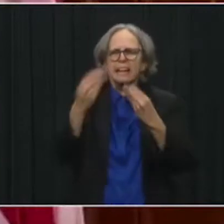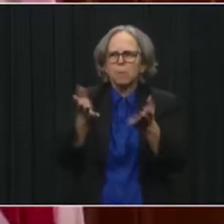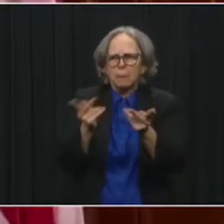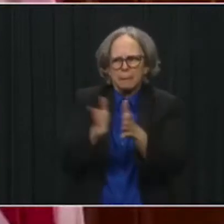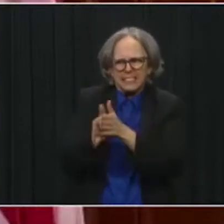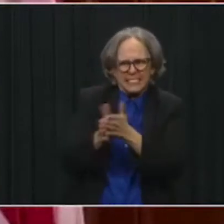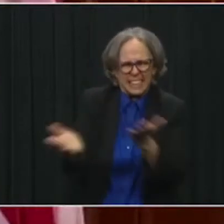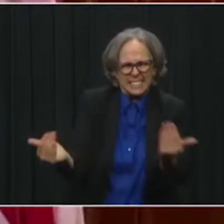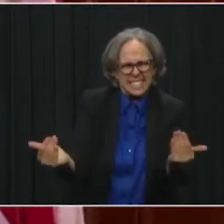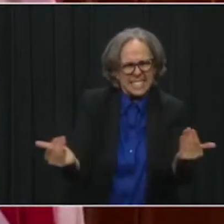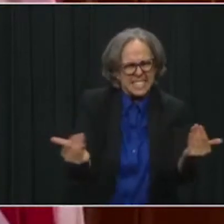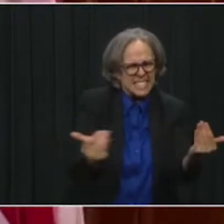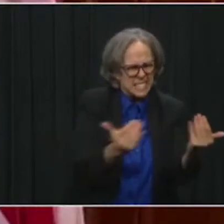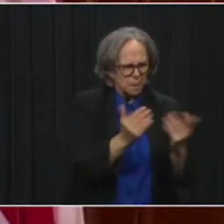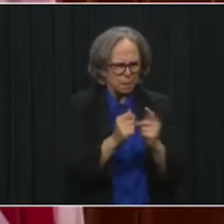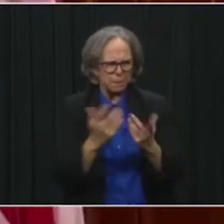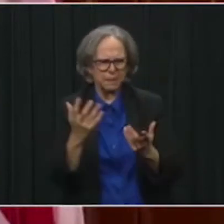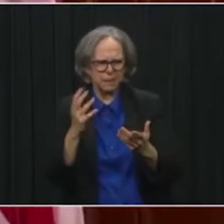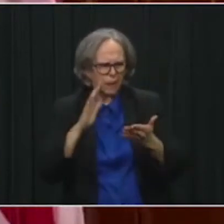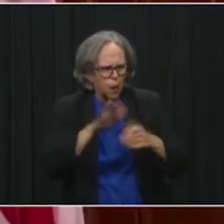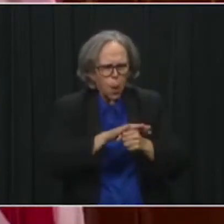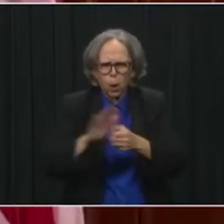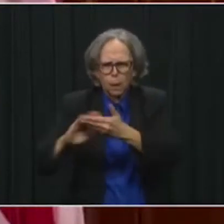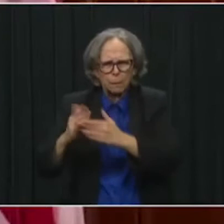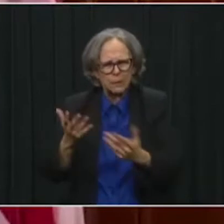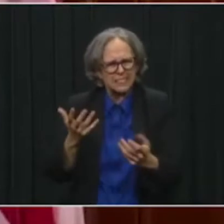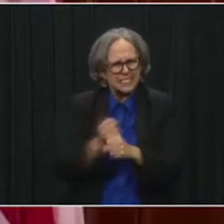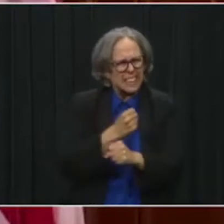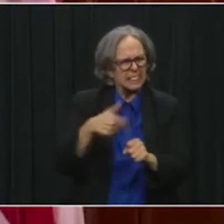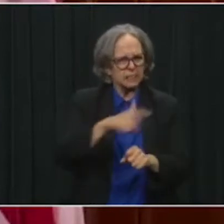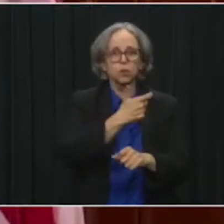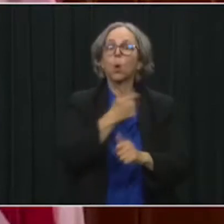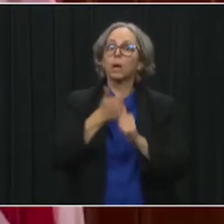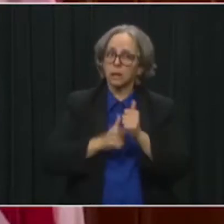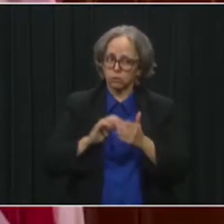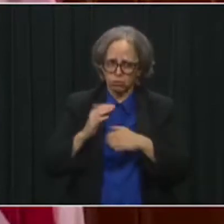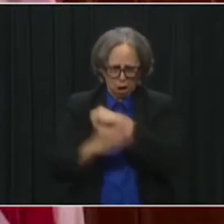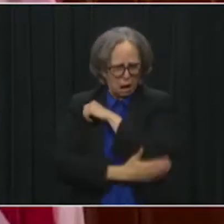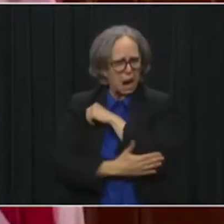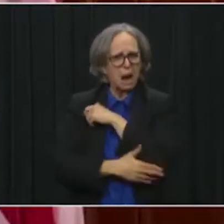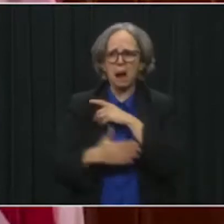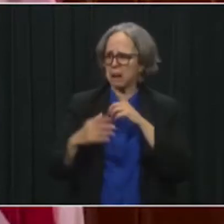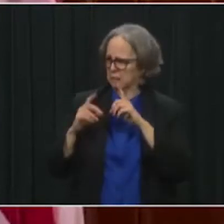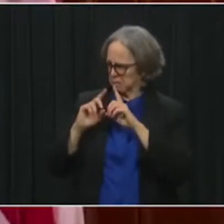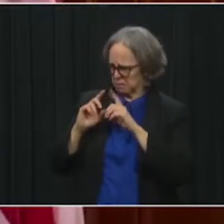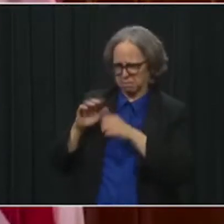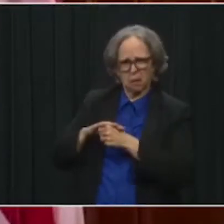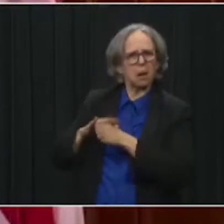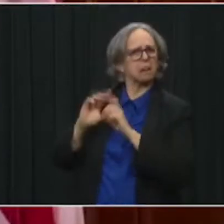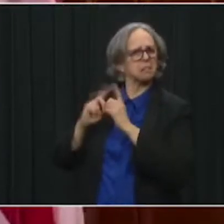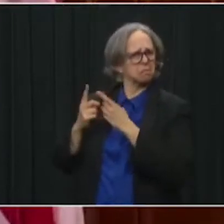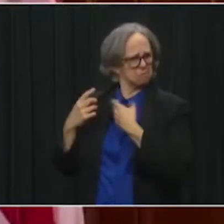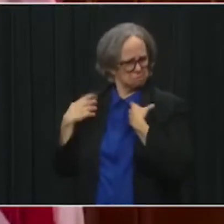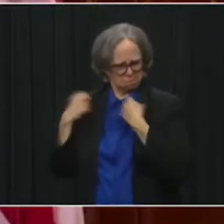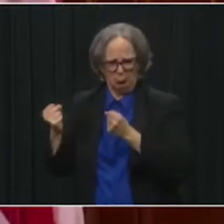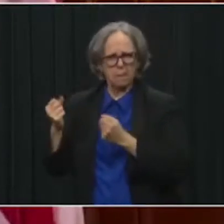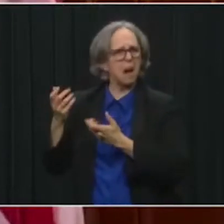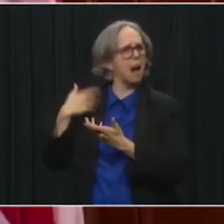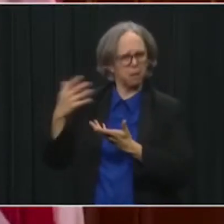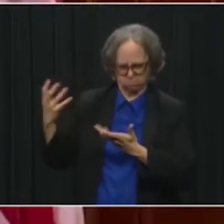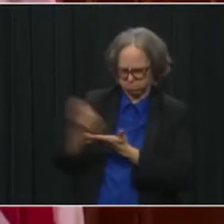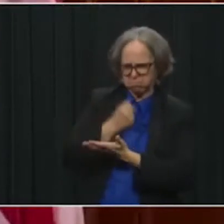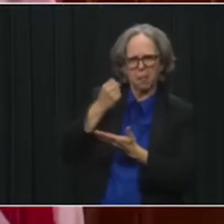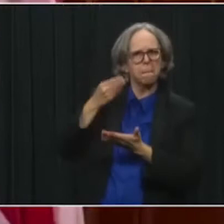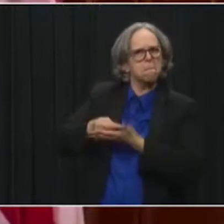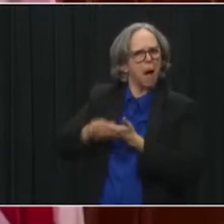the local county, but we want to make sure they understand that they can do that, and we have told them that. Some counties have teamed